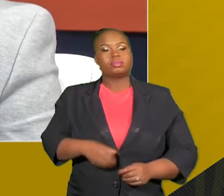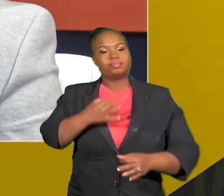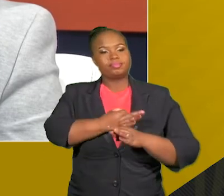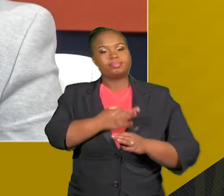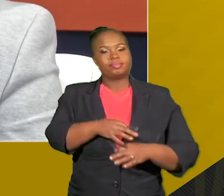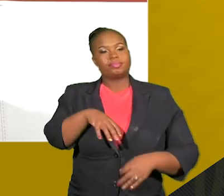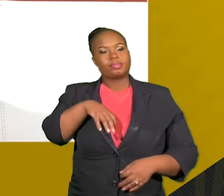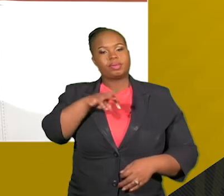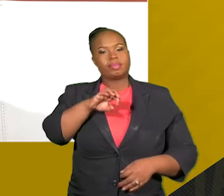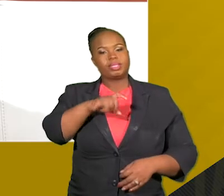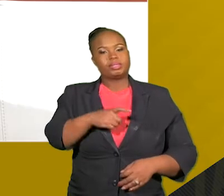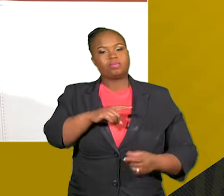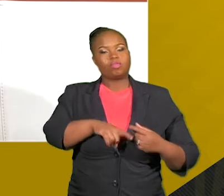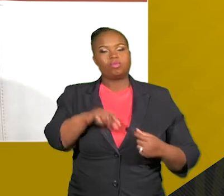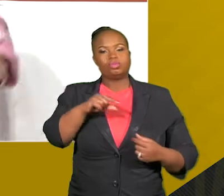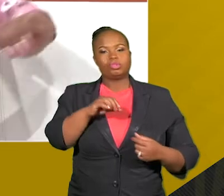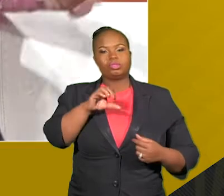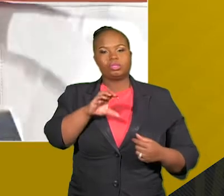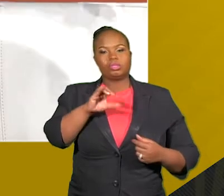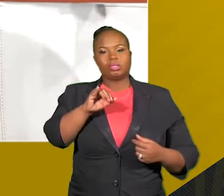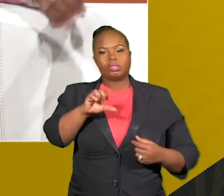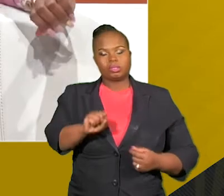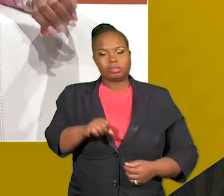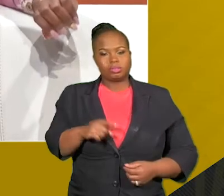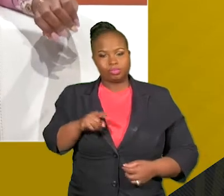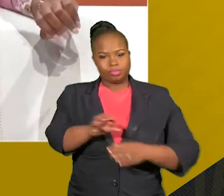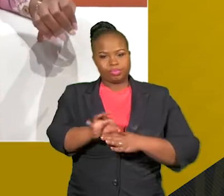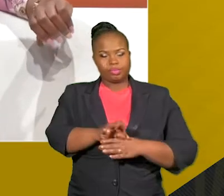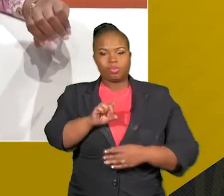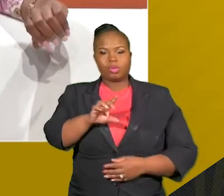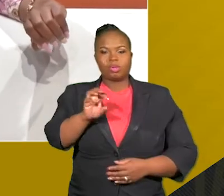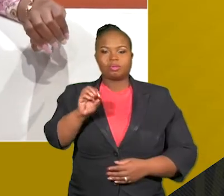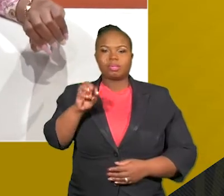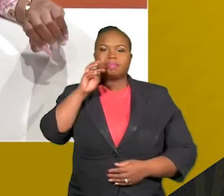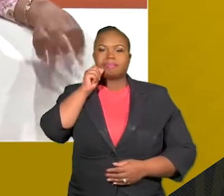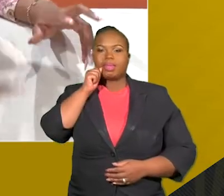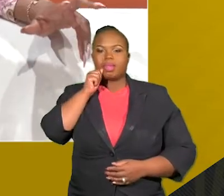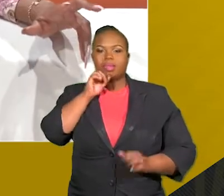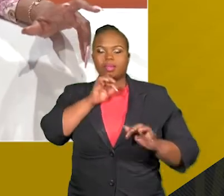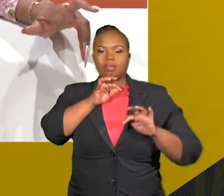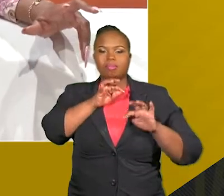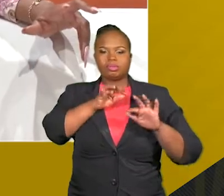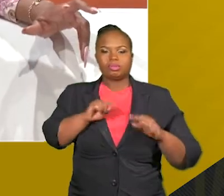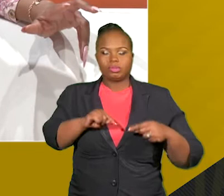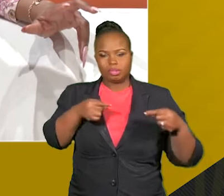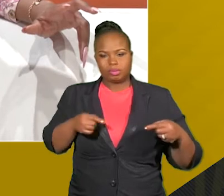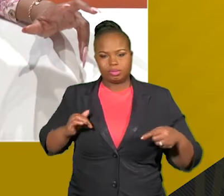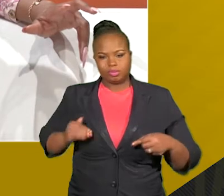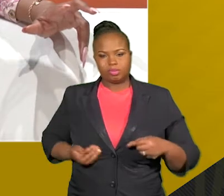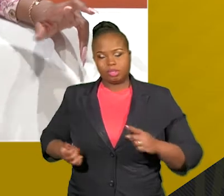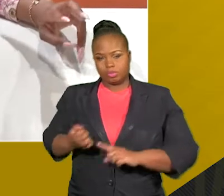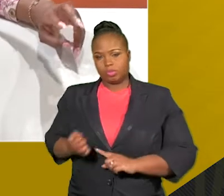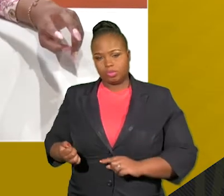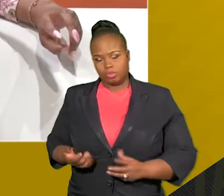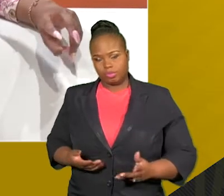GCIS. Welcome to Daily Thetha. Ra kwa papa gore le organize a 100 men march, la marcha against women abuse, I'm